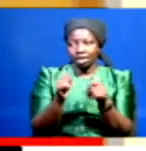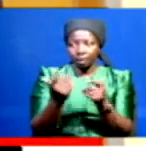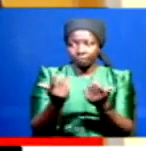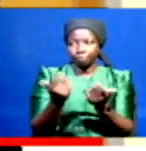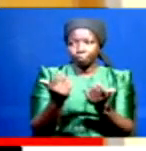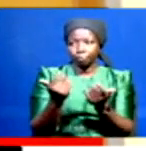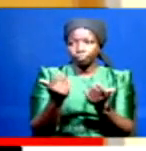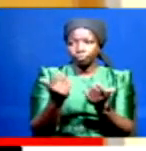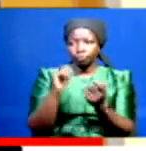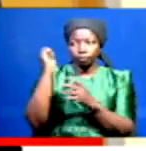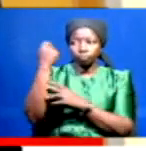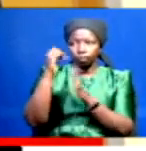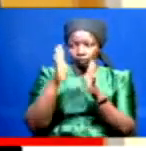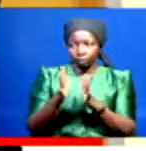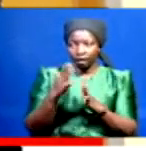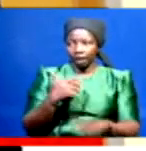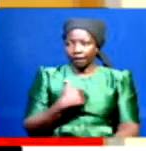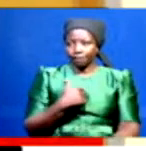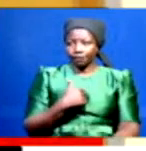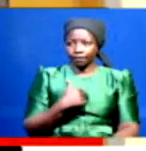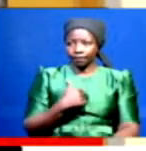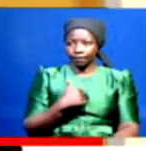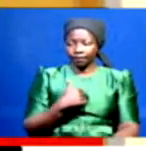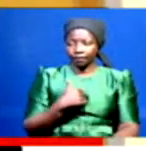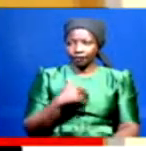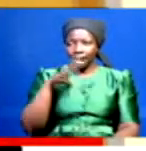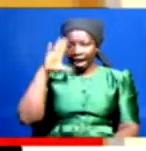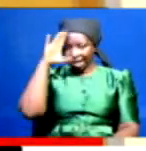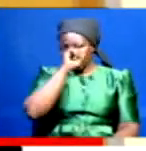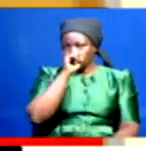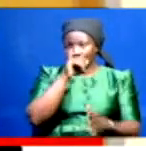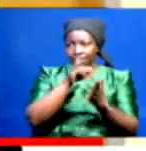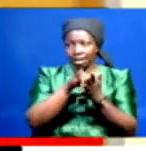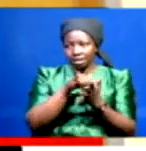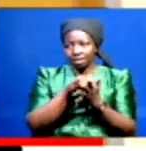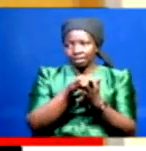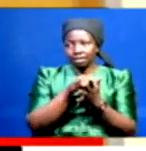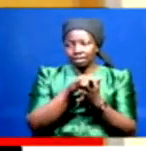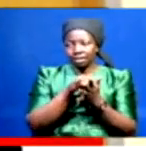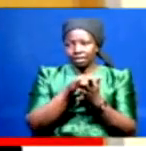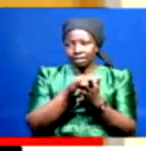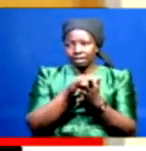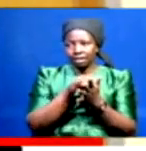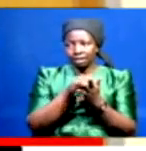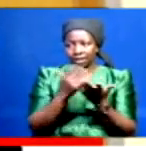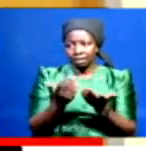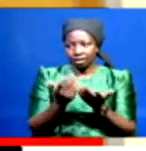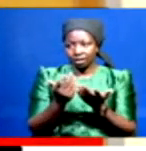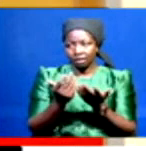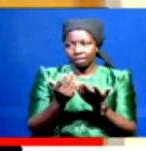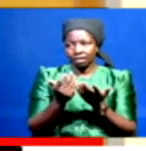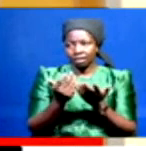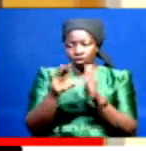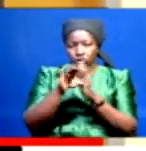the Kenyans have an assumption of being valuable. The constitution can grant you as much, but not